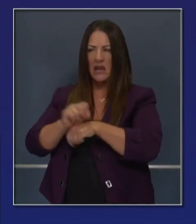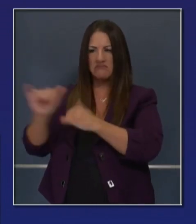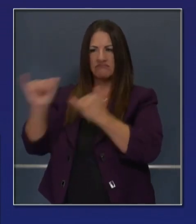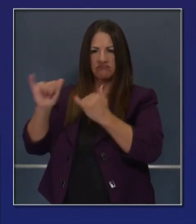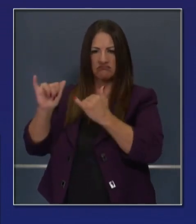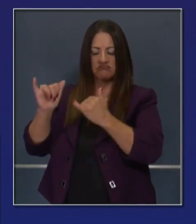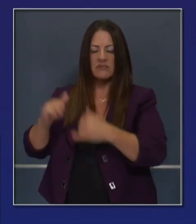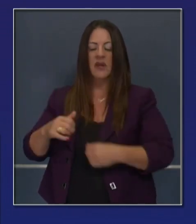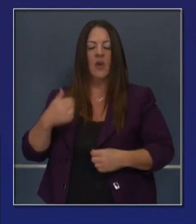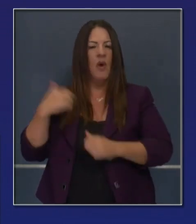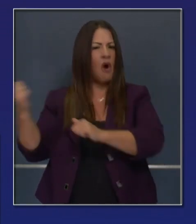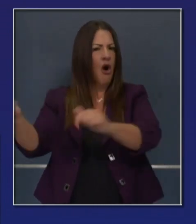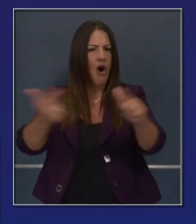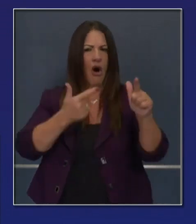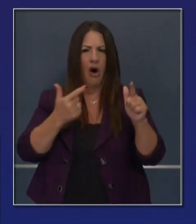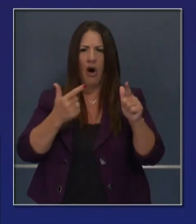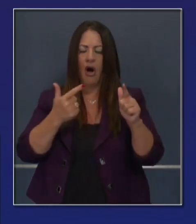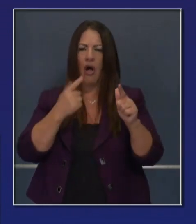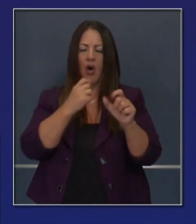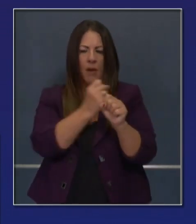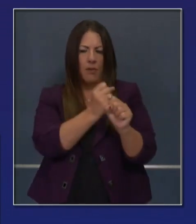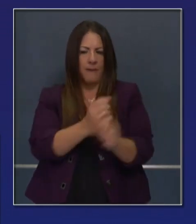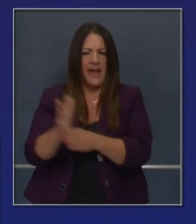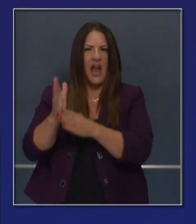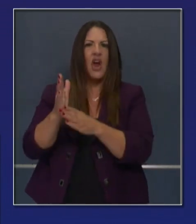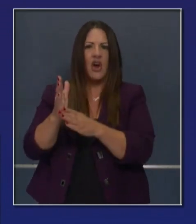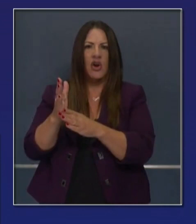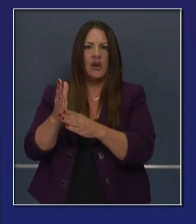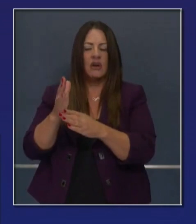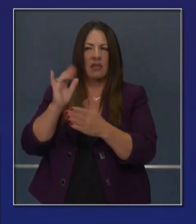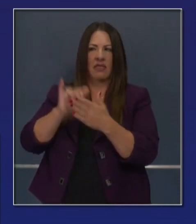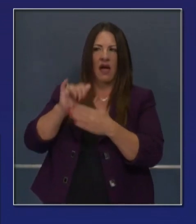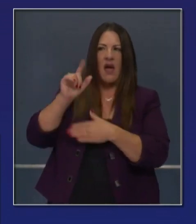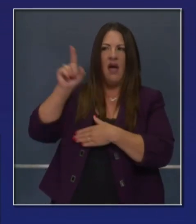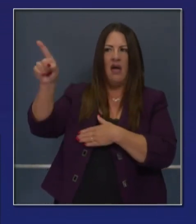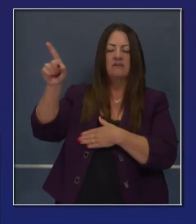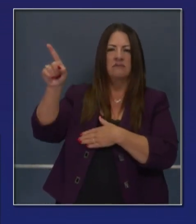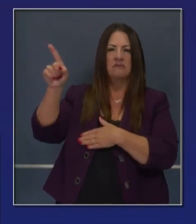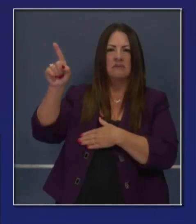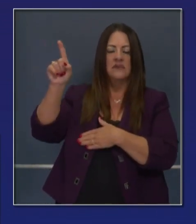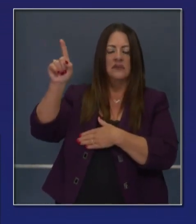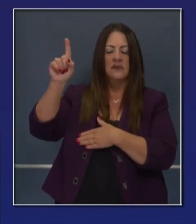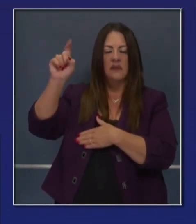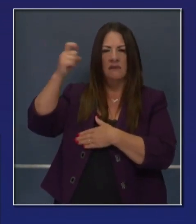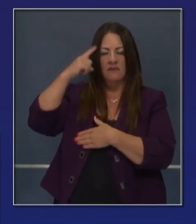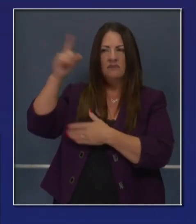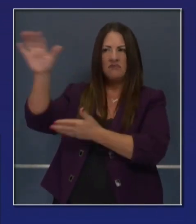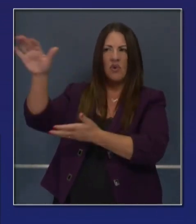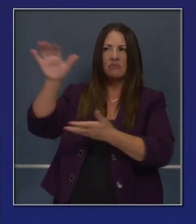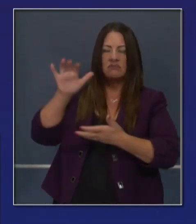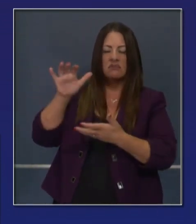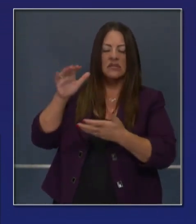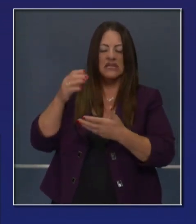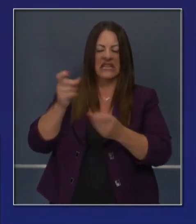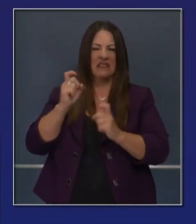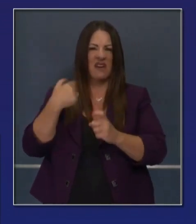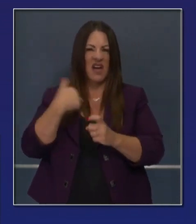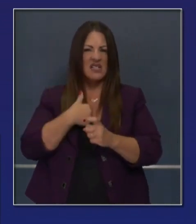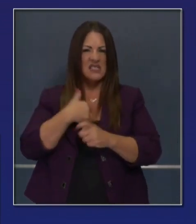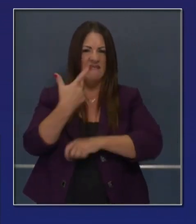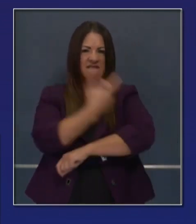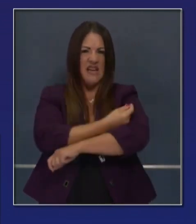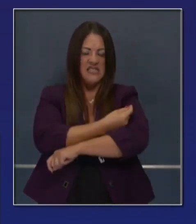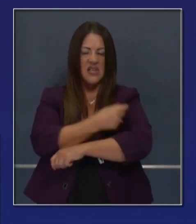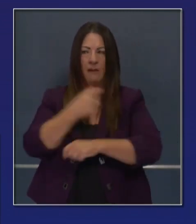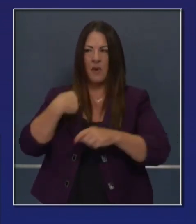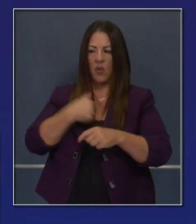are preparing for the distribution of these vaccines and building trust with you and making sure that they're